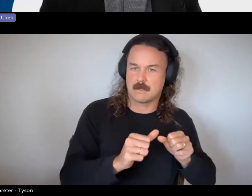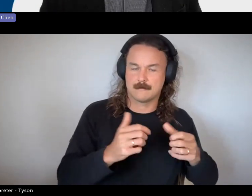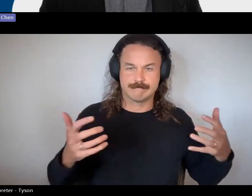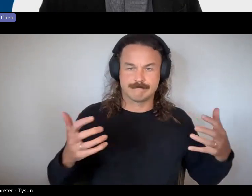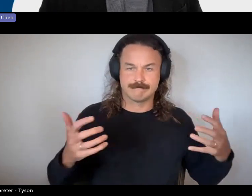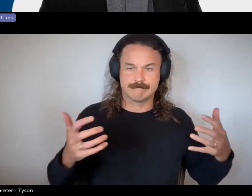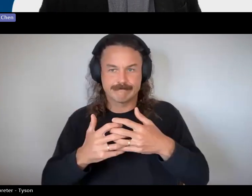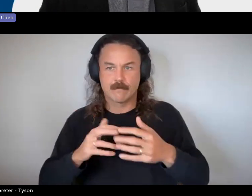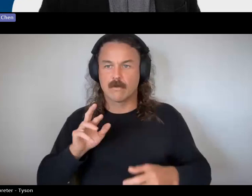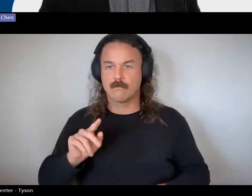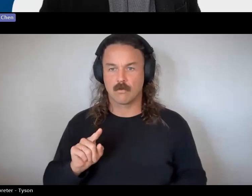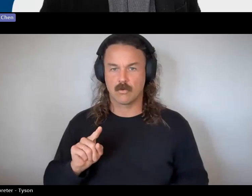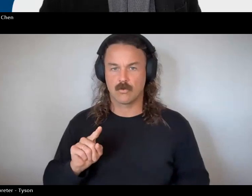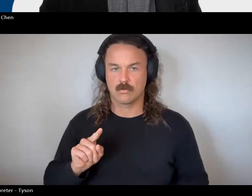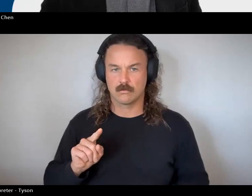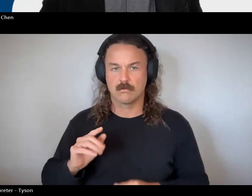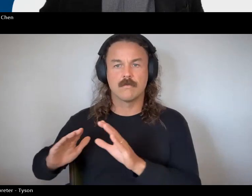substantially improved.